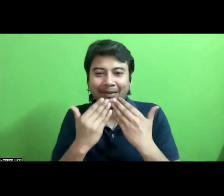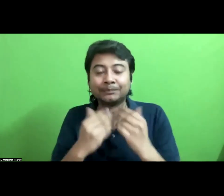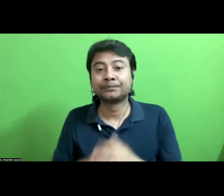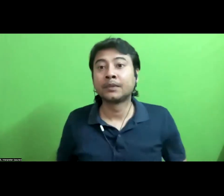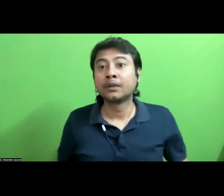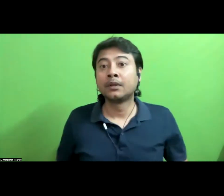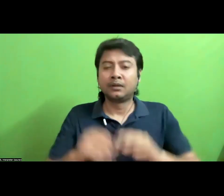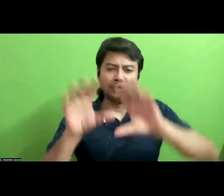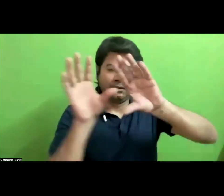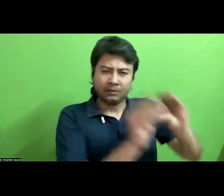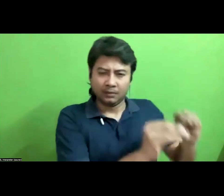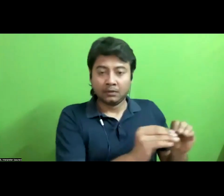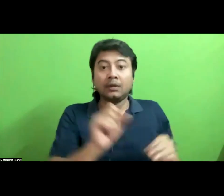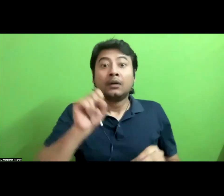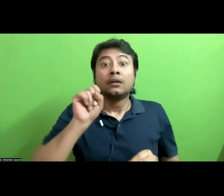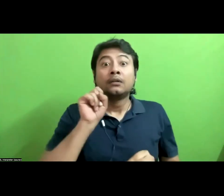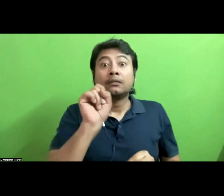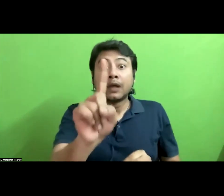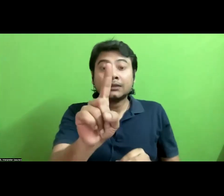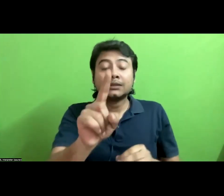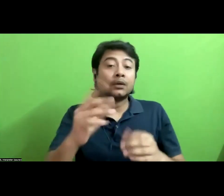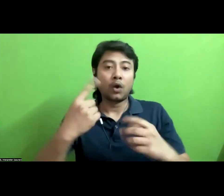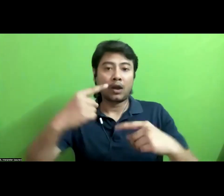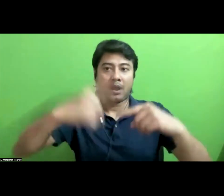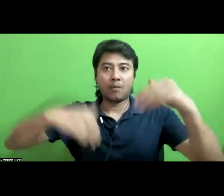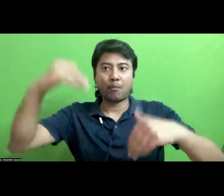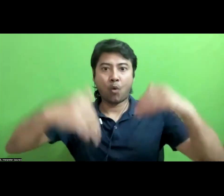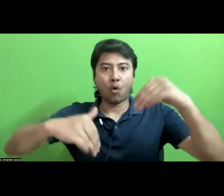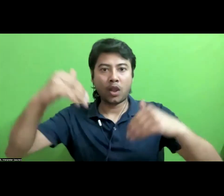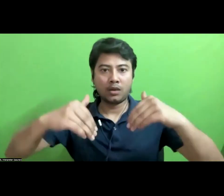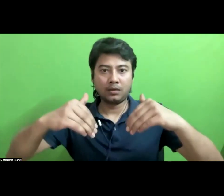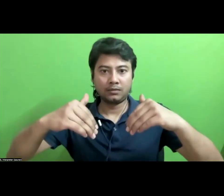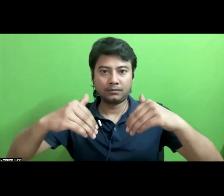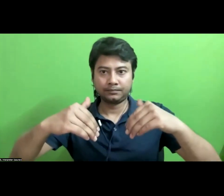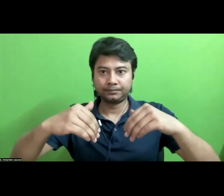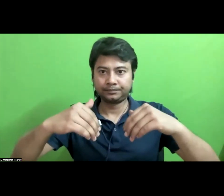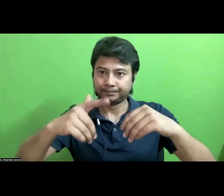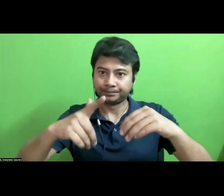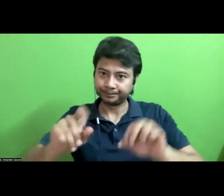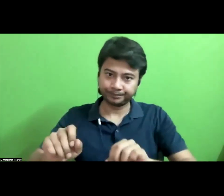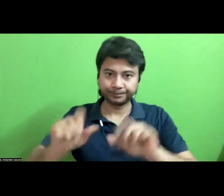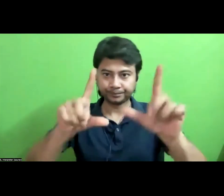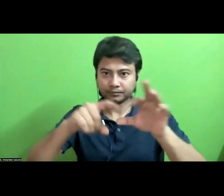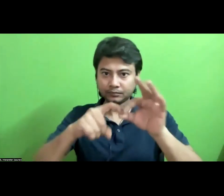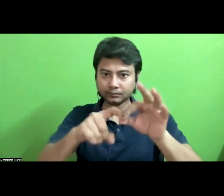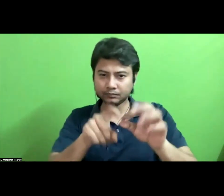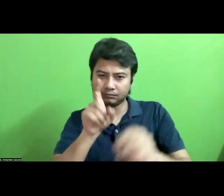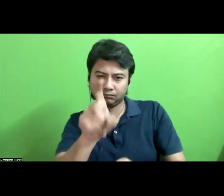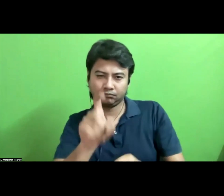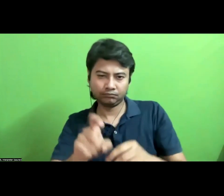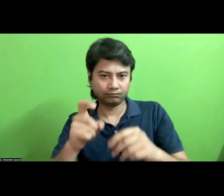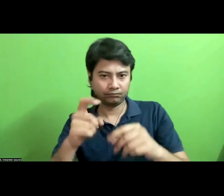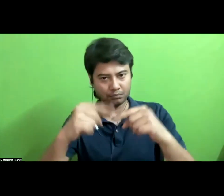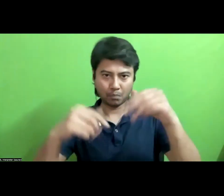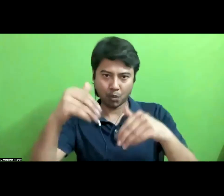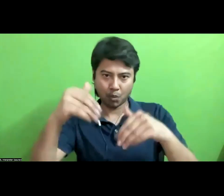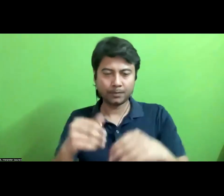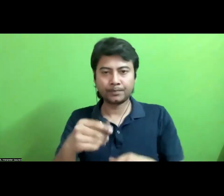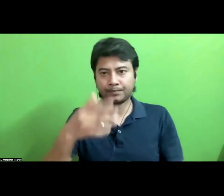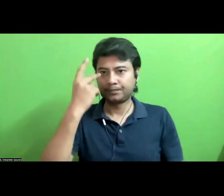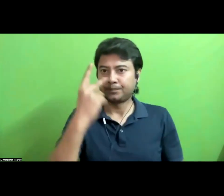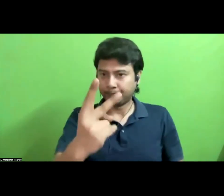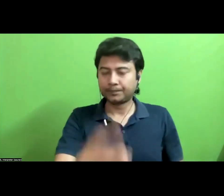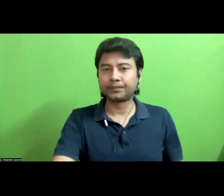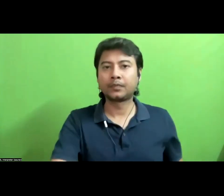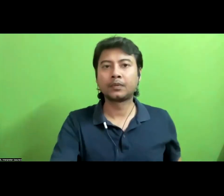you before we get started. Frank, if you can just keep the poll on, and we will,